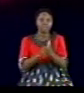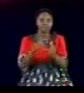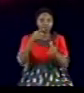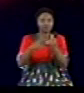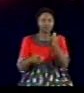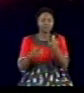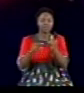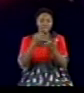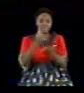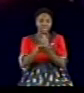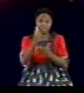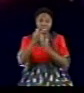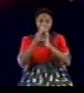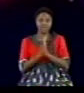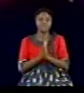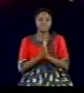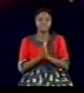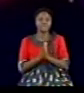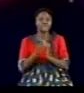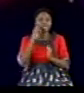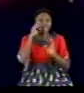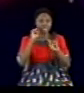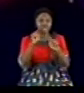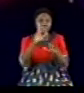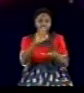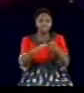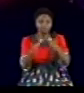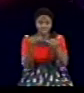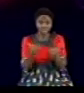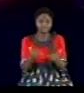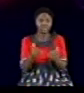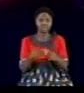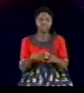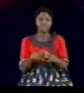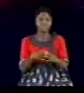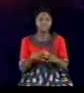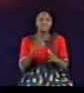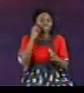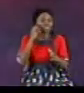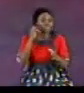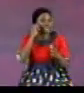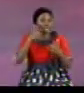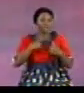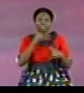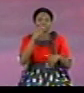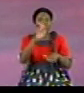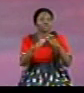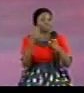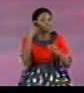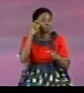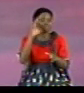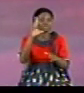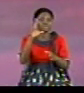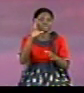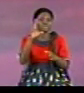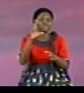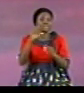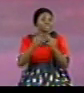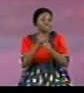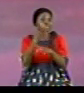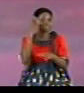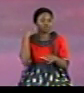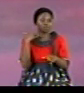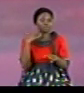lifted up. She can walk. She could not walk for 3 good years. Put your hands together. The Lord has done it for